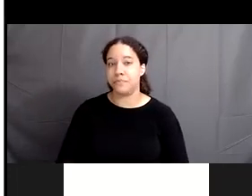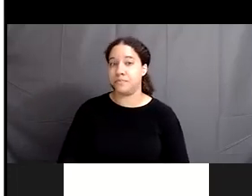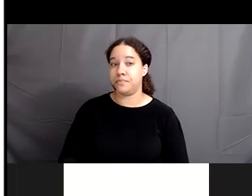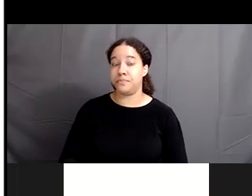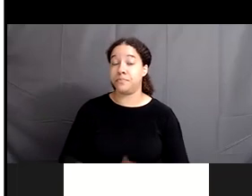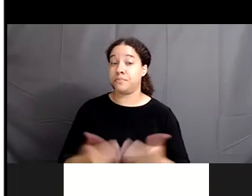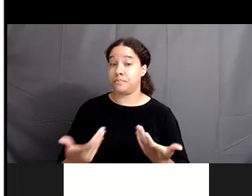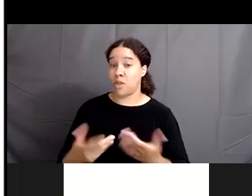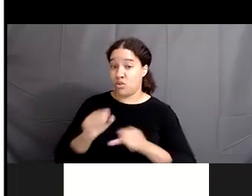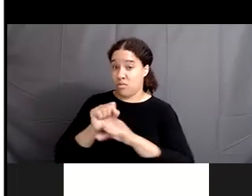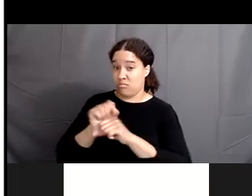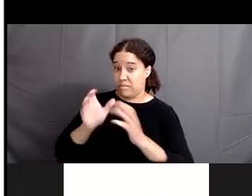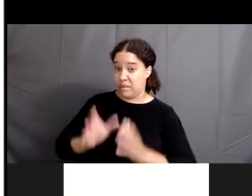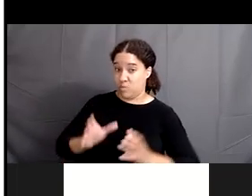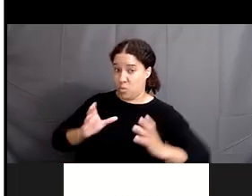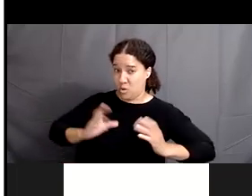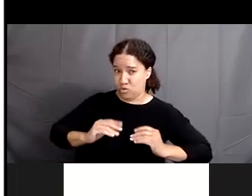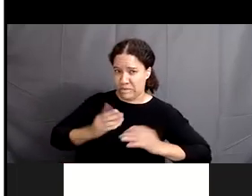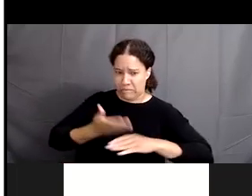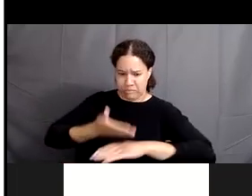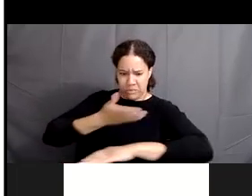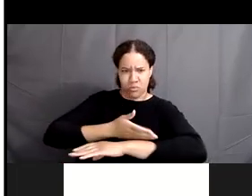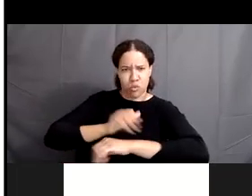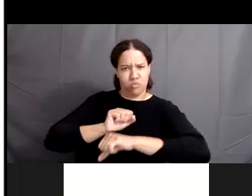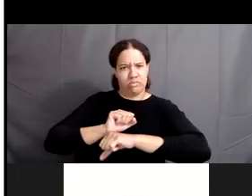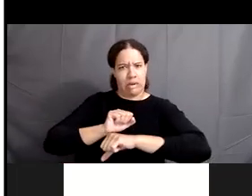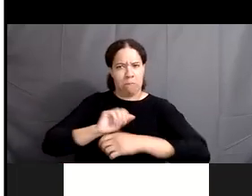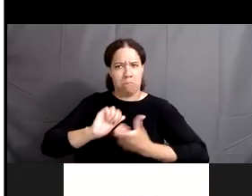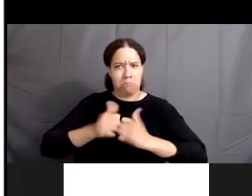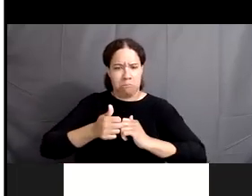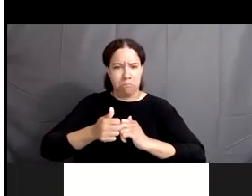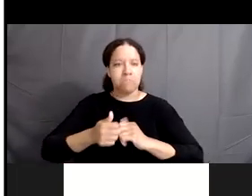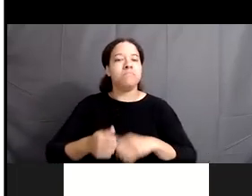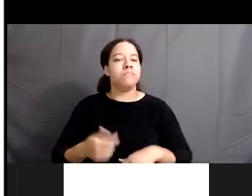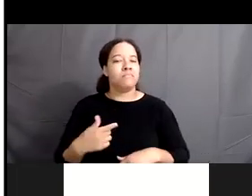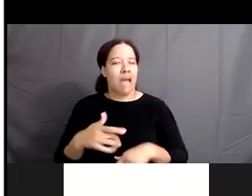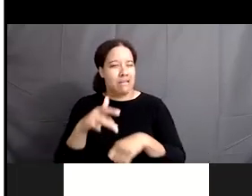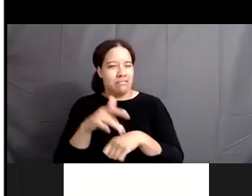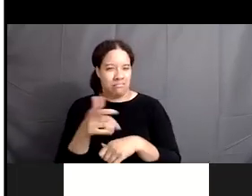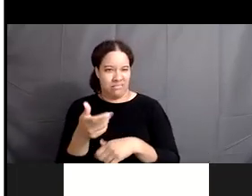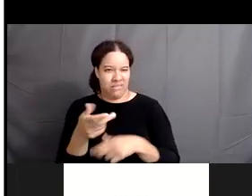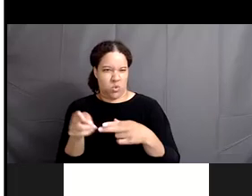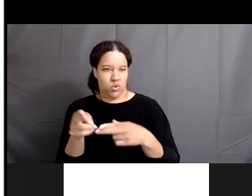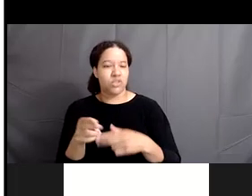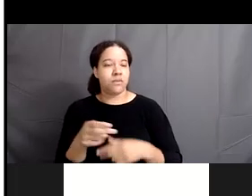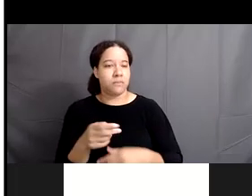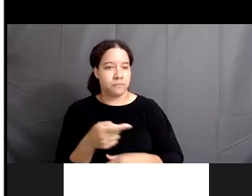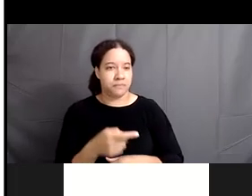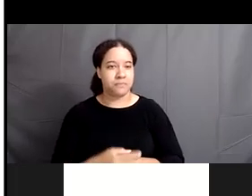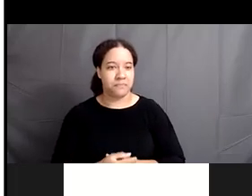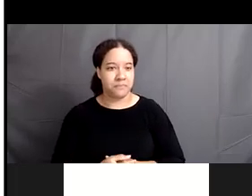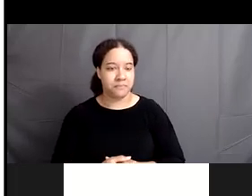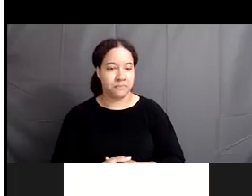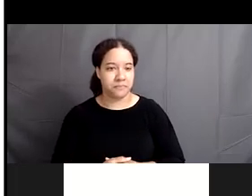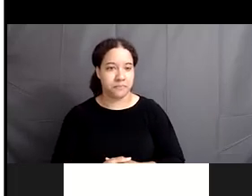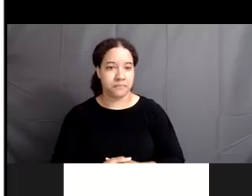ownership improve job quality? Kimberly and I touched on this just a bit in the beginning. There are a couple of animations on this one. Thank you. So